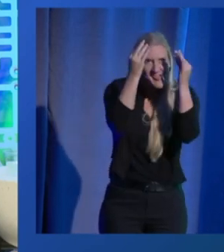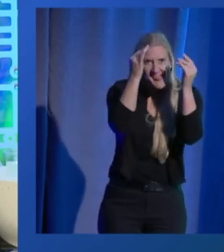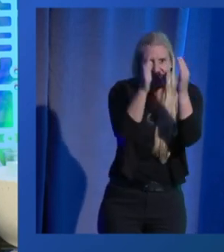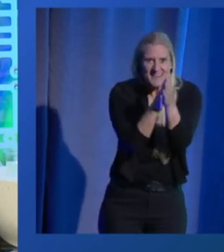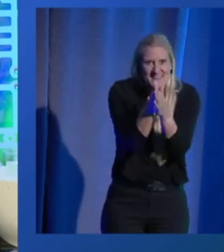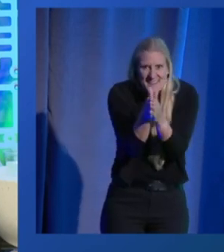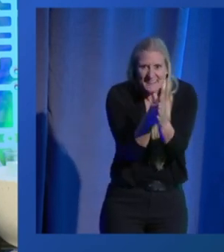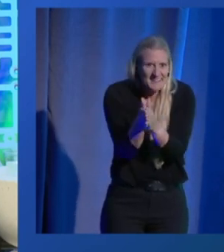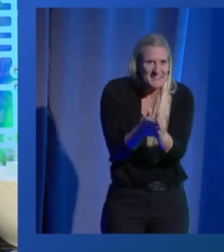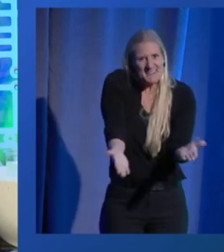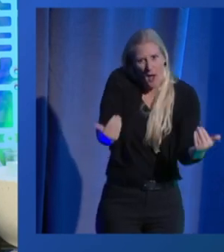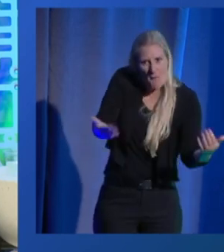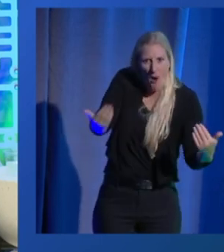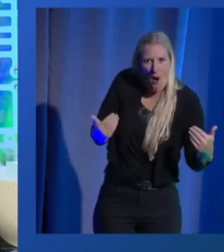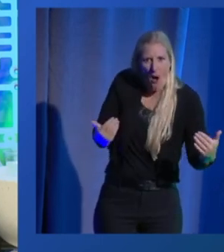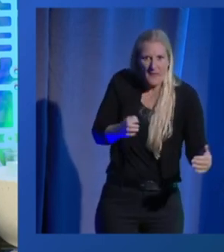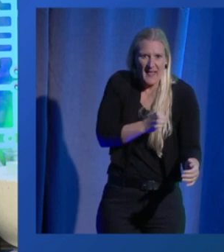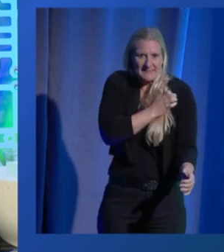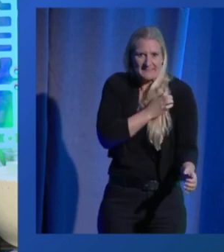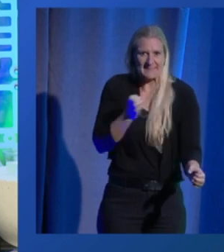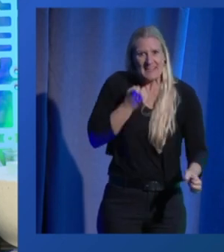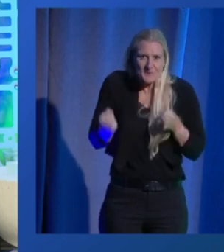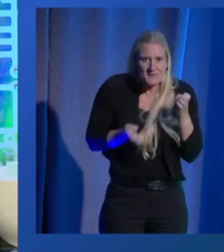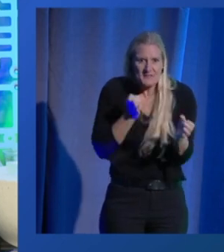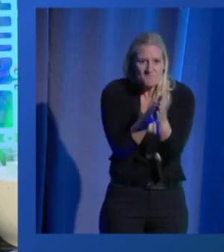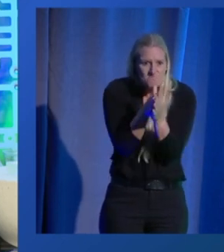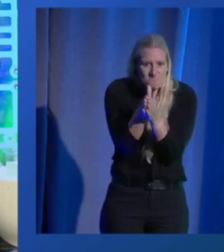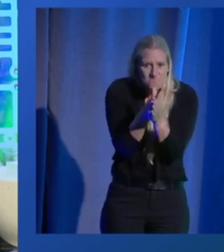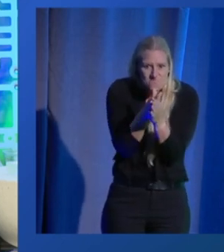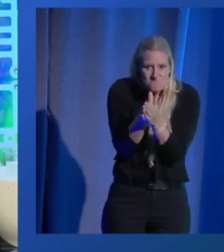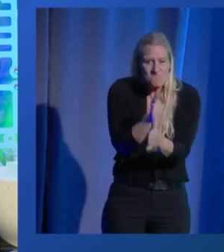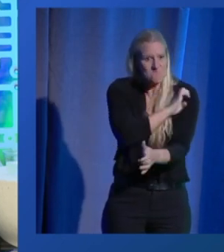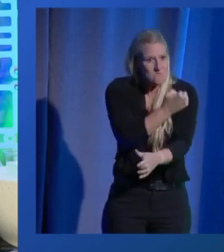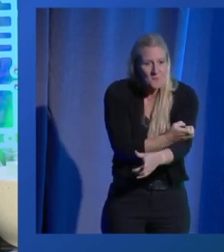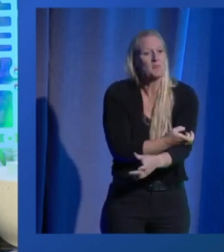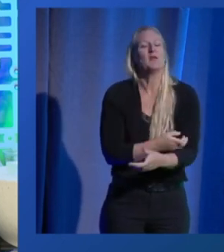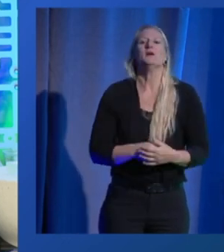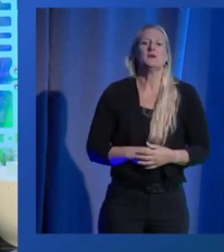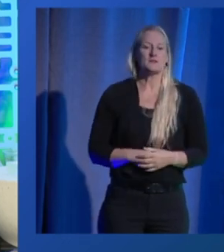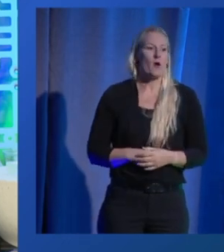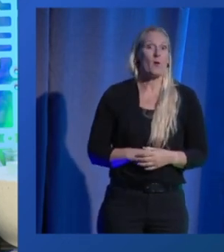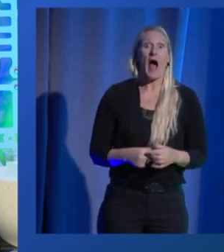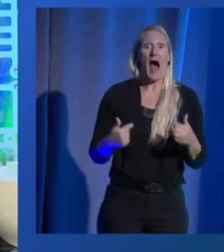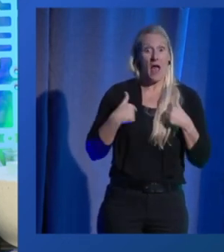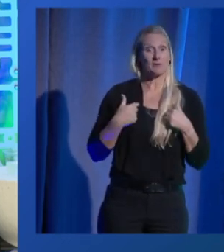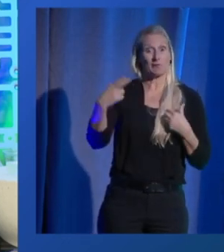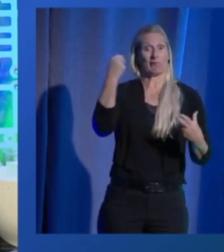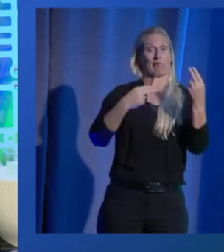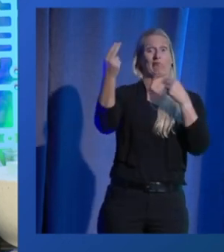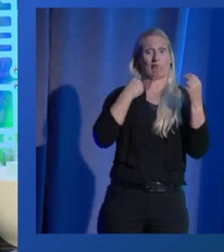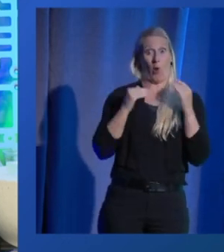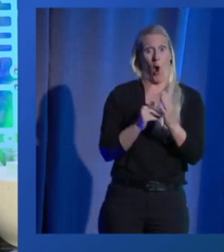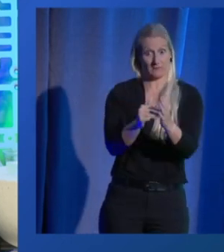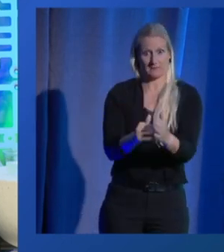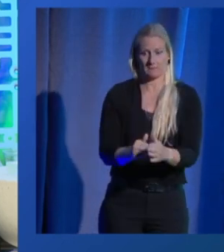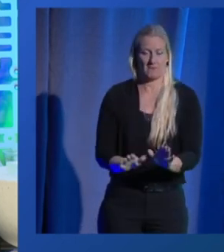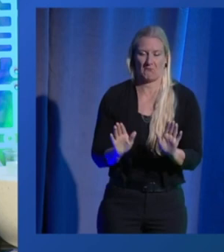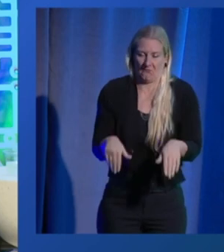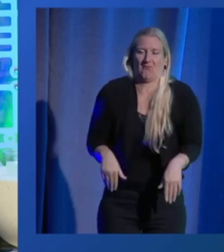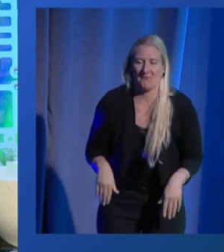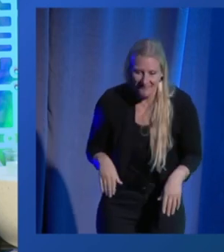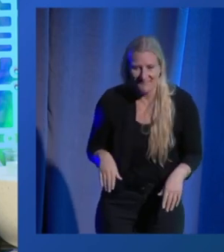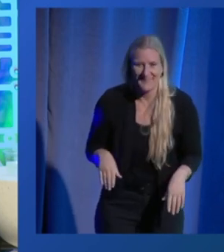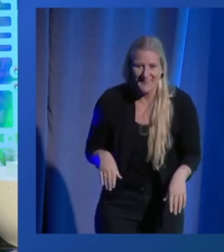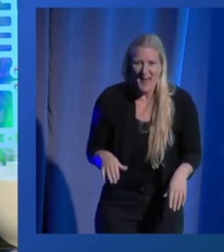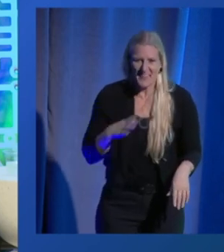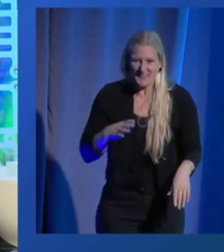enthusiasm to like every effort and don't let people tell you no I was told no a lot and I just look at no as like well how do